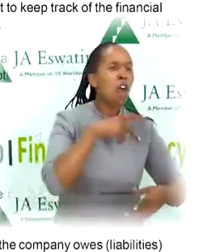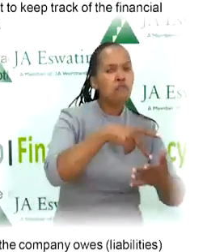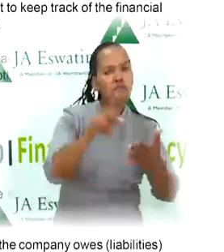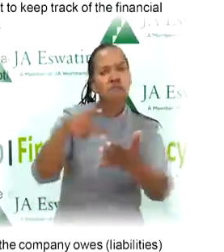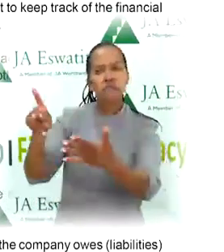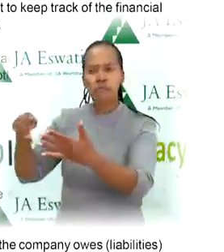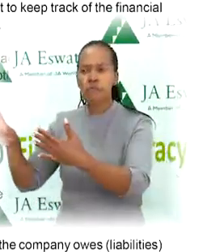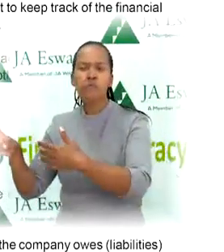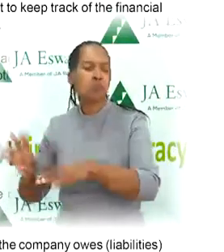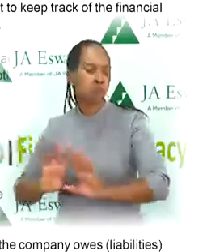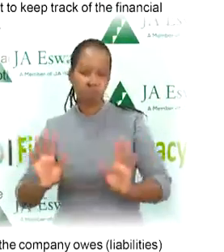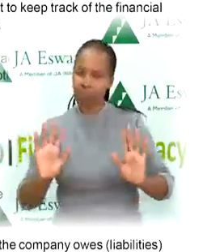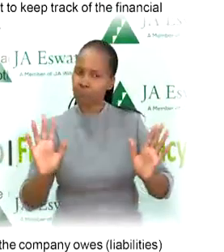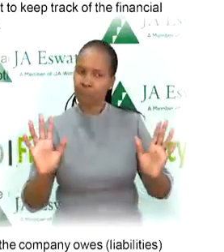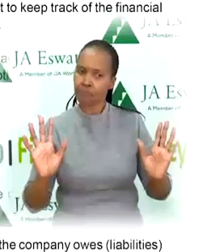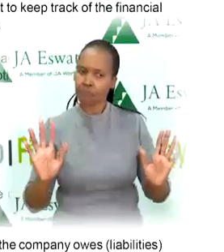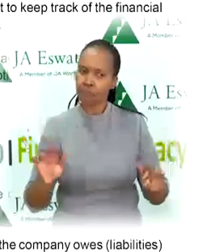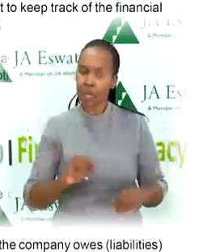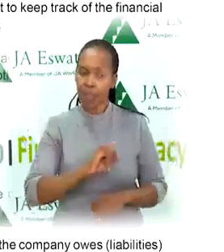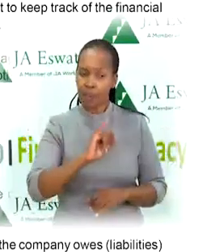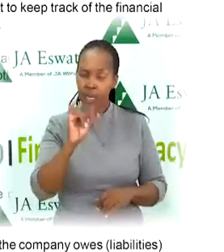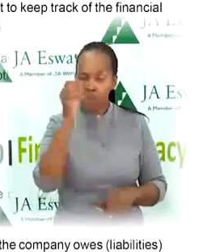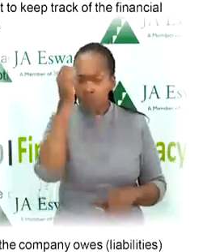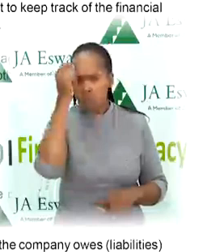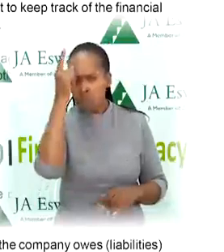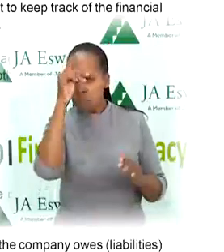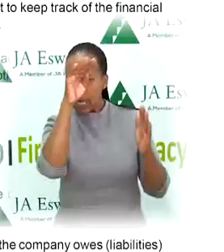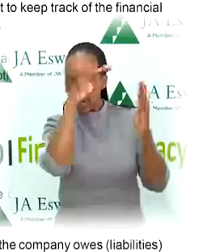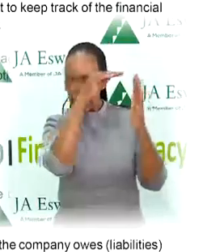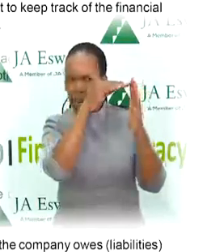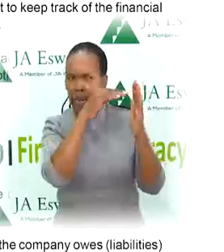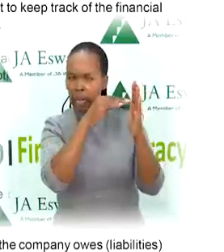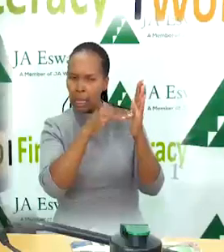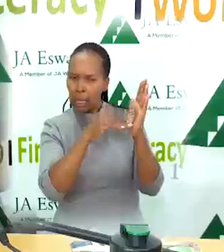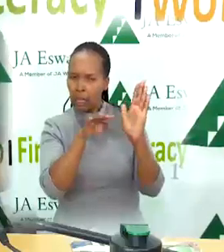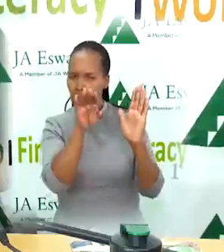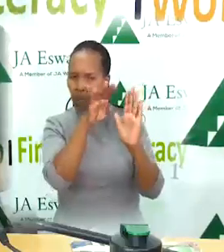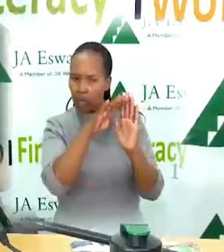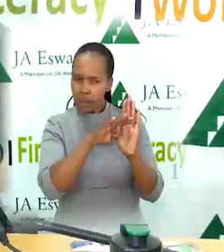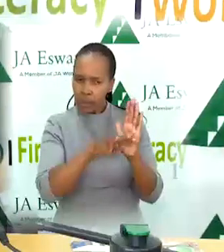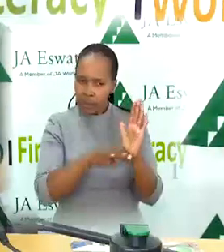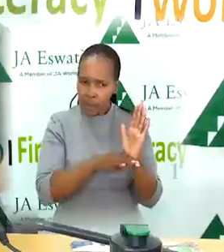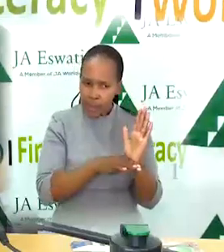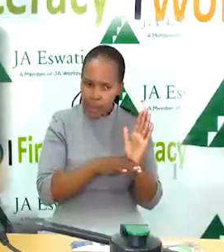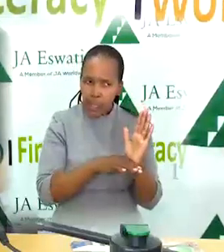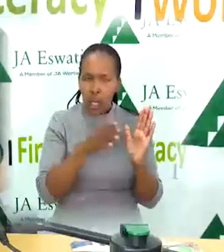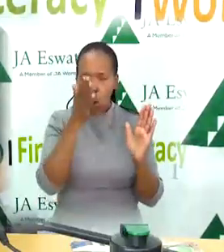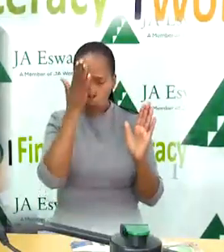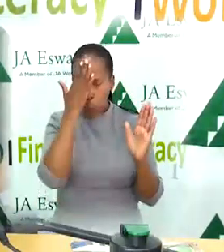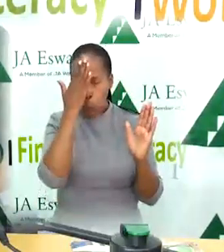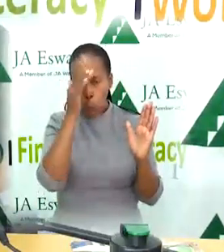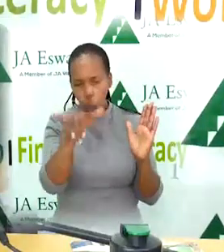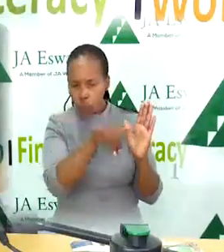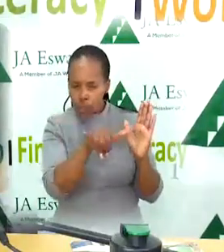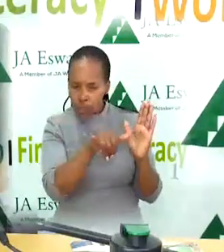to think about all of the costs that you have to pay before you can release money going